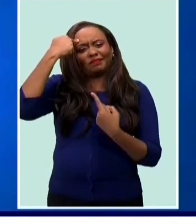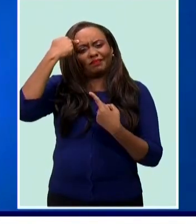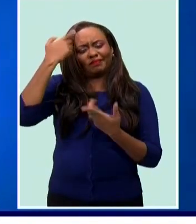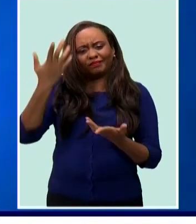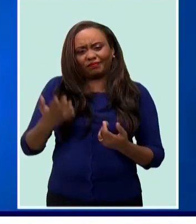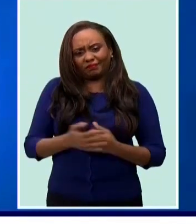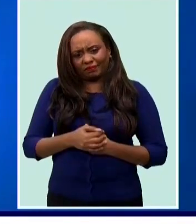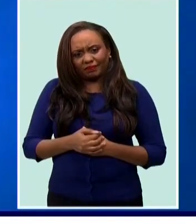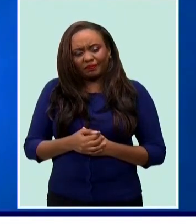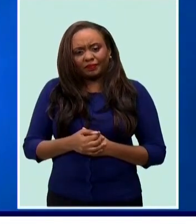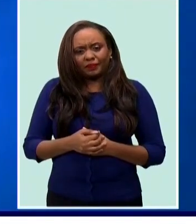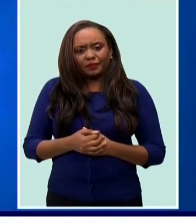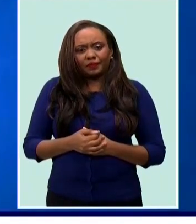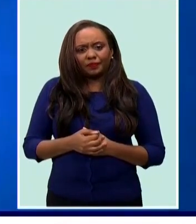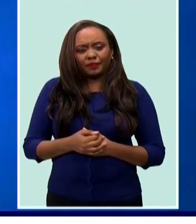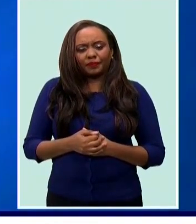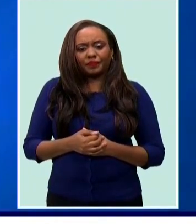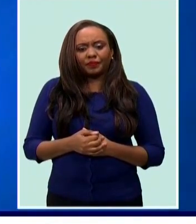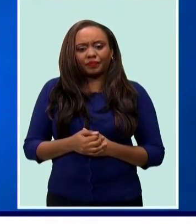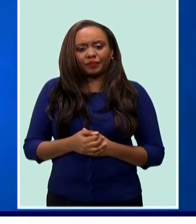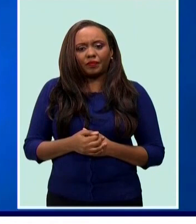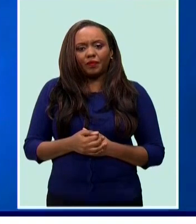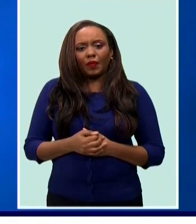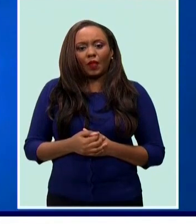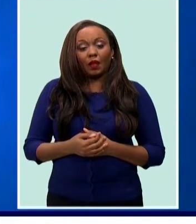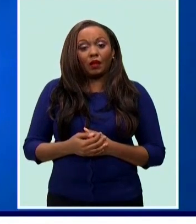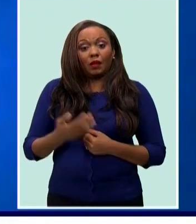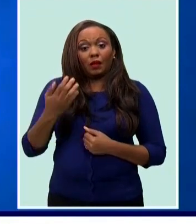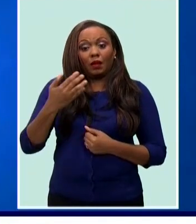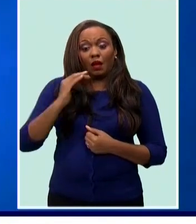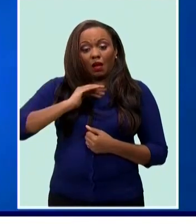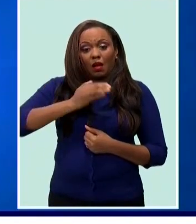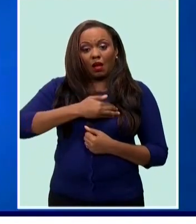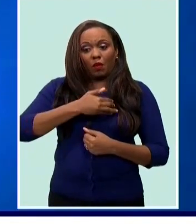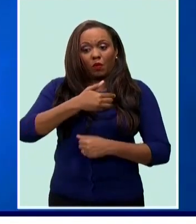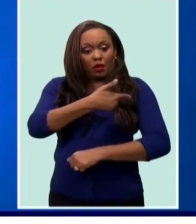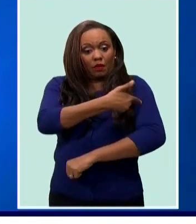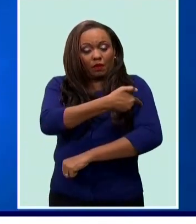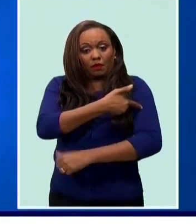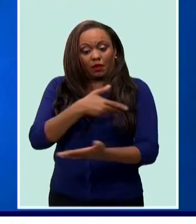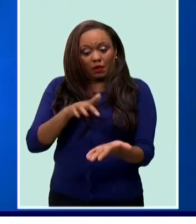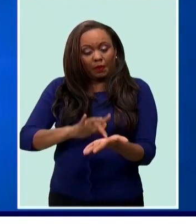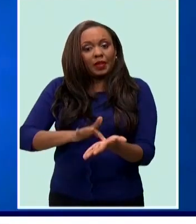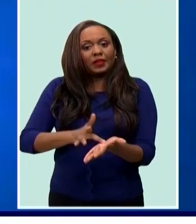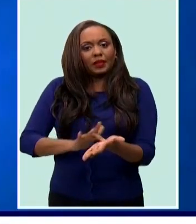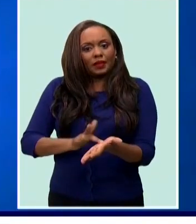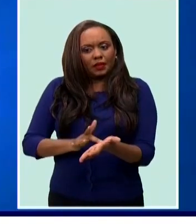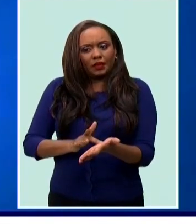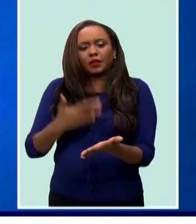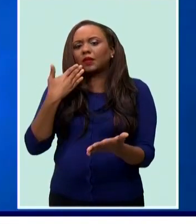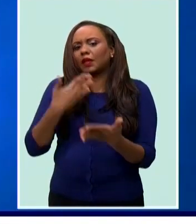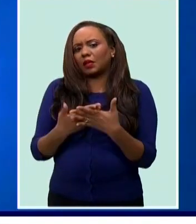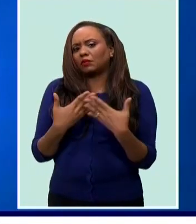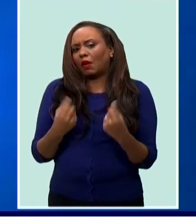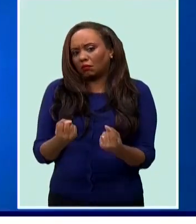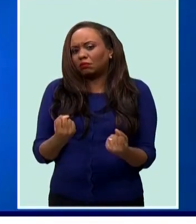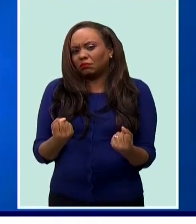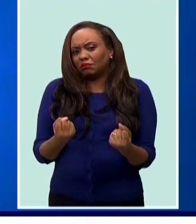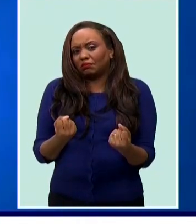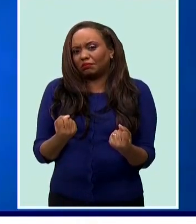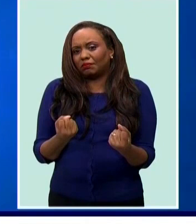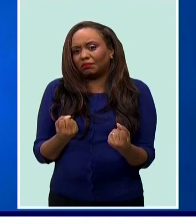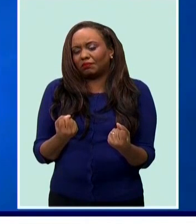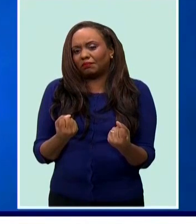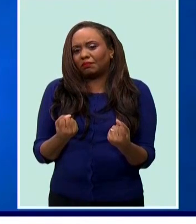I can vouch for the vaccinations where we get. All our vaccines are not sourced. We source our vaccines